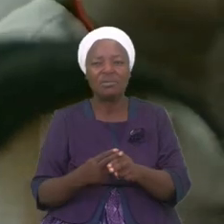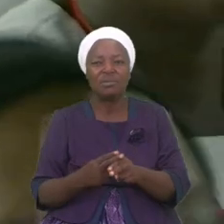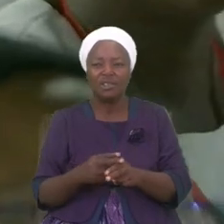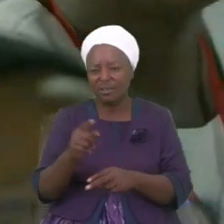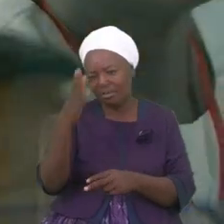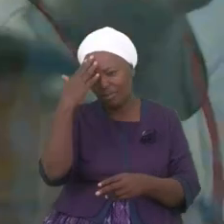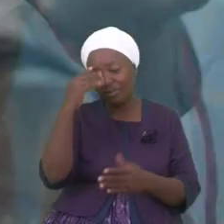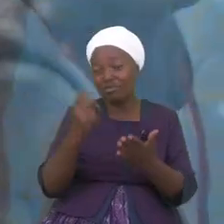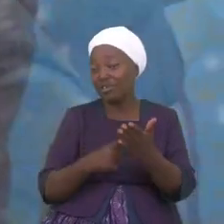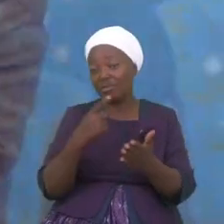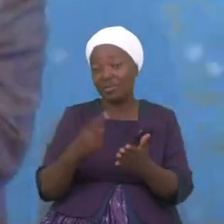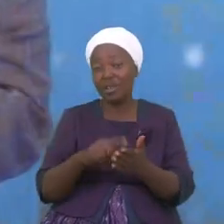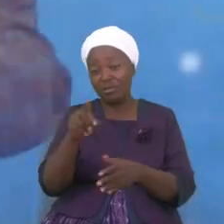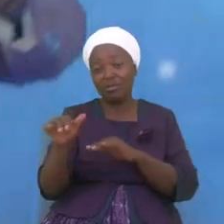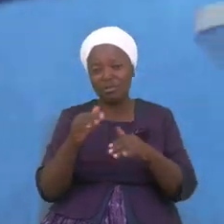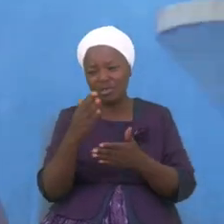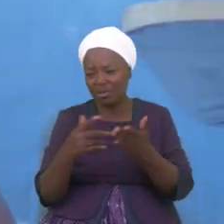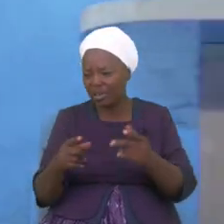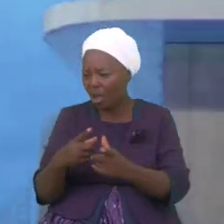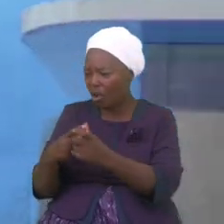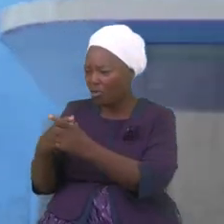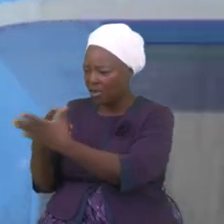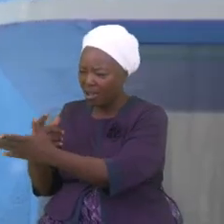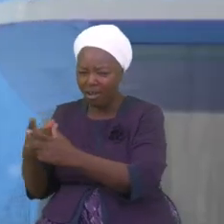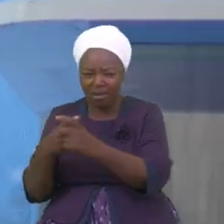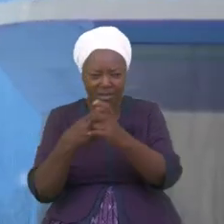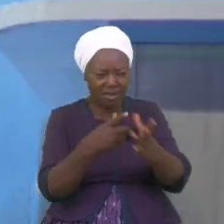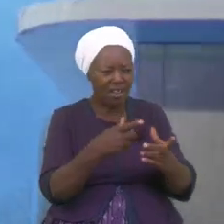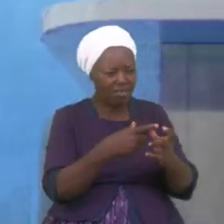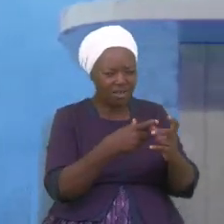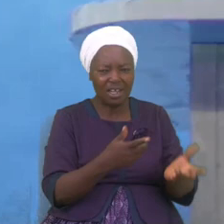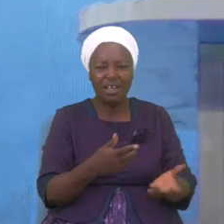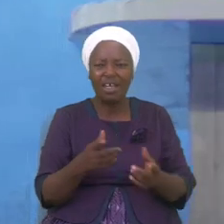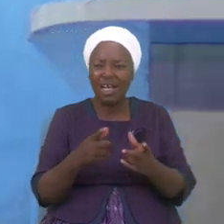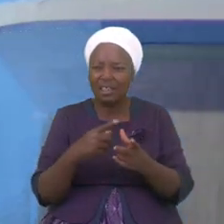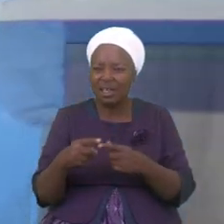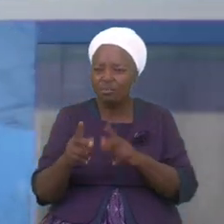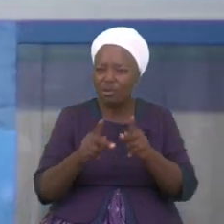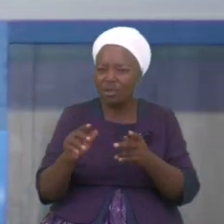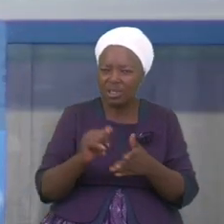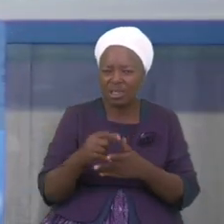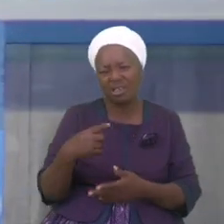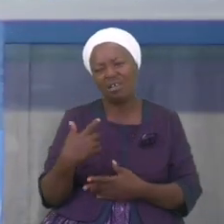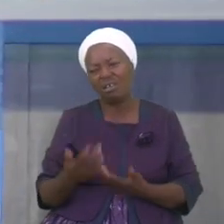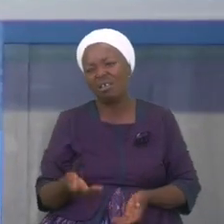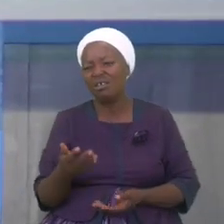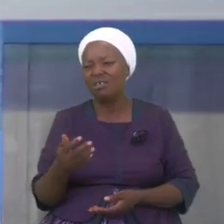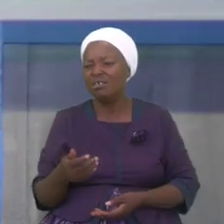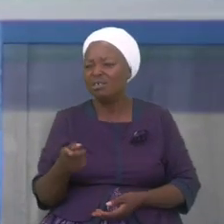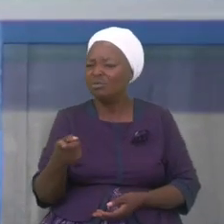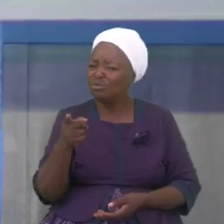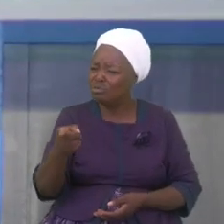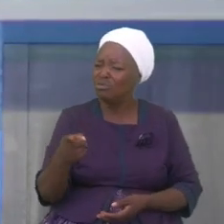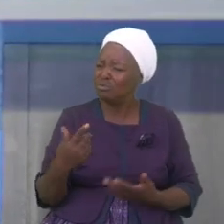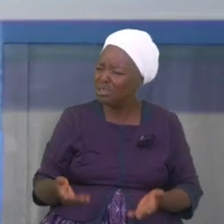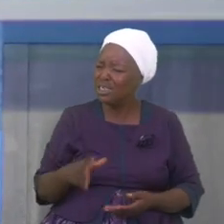do something there, then you run from there, and you run to this other side, and the people will say, how can a man like